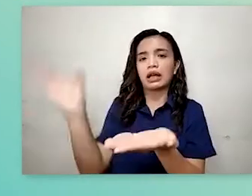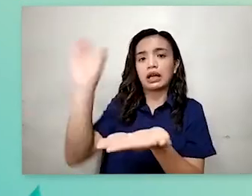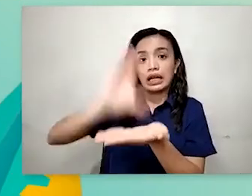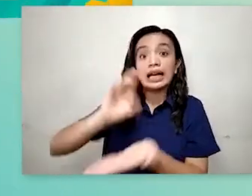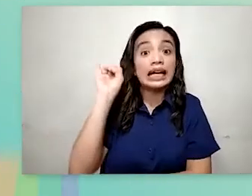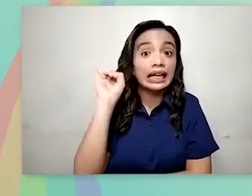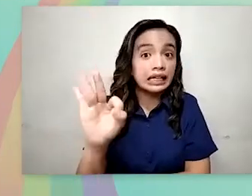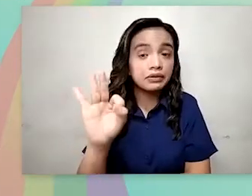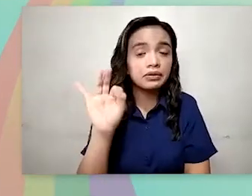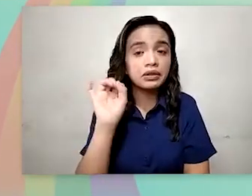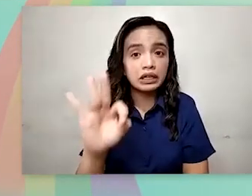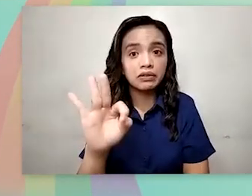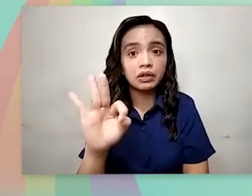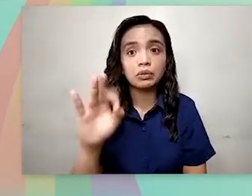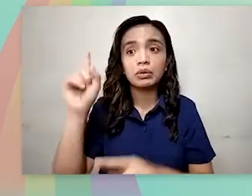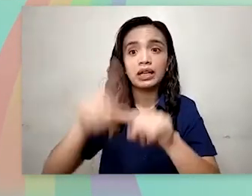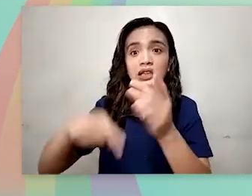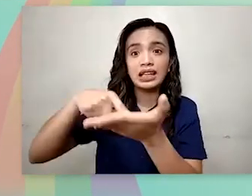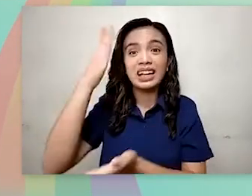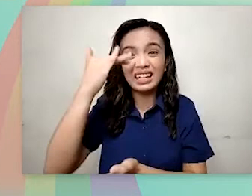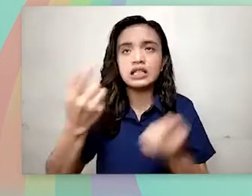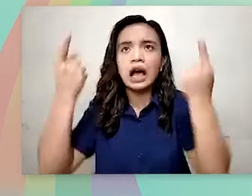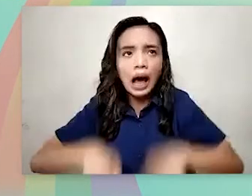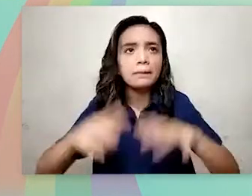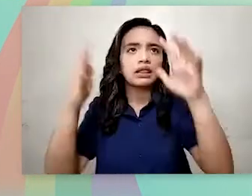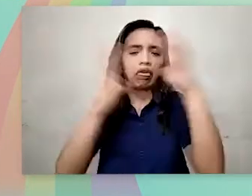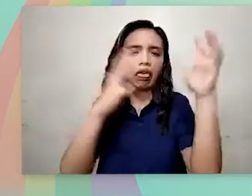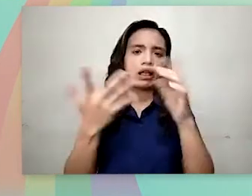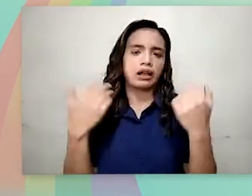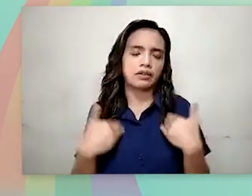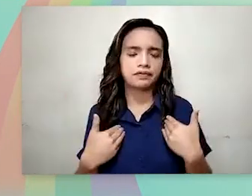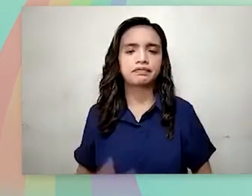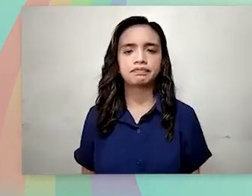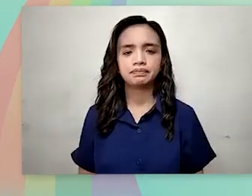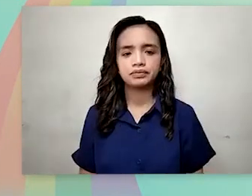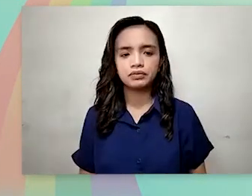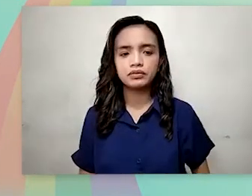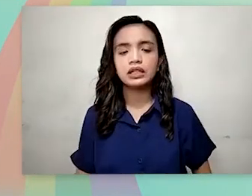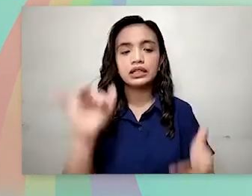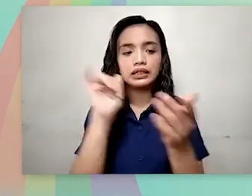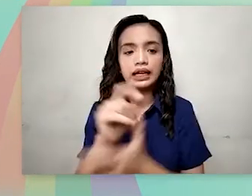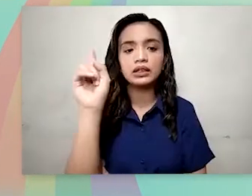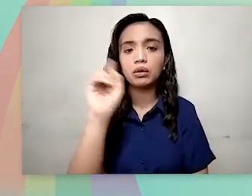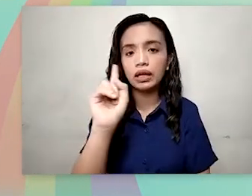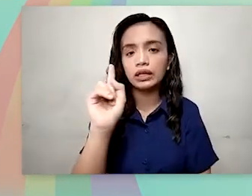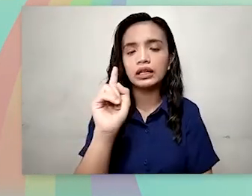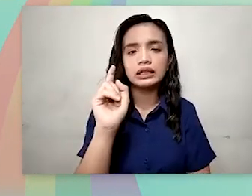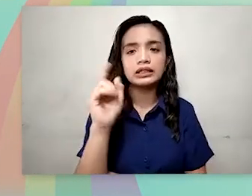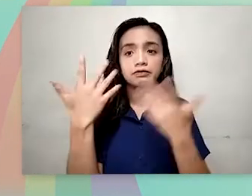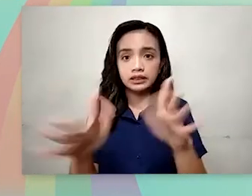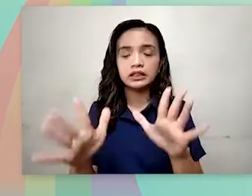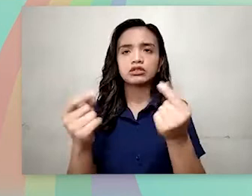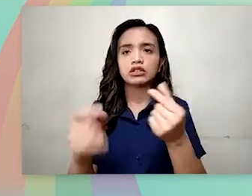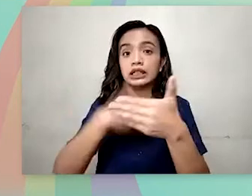capital back to us, if the cause of the non-repayment is due to disasters and calamities. So that's